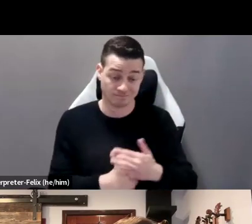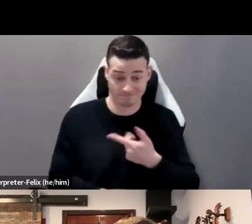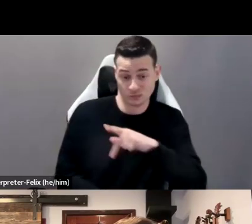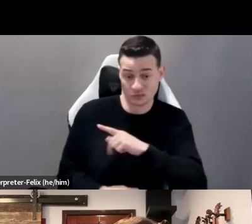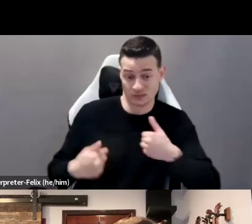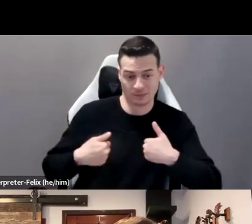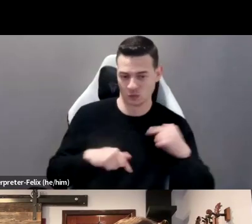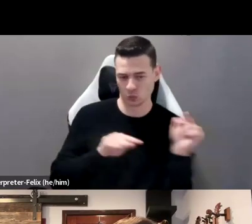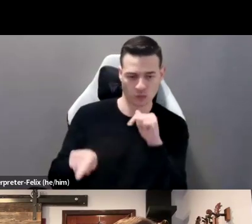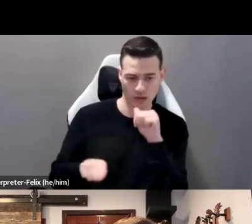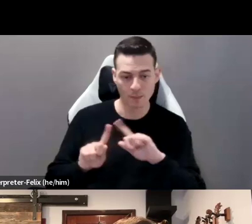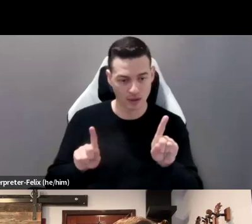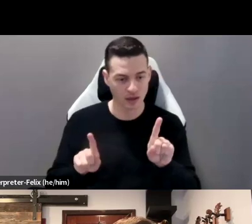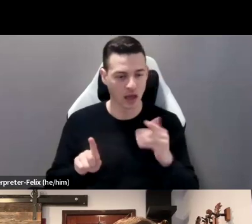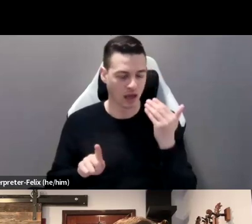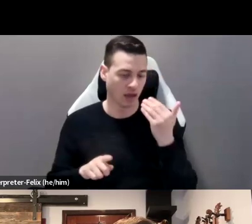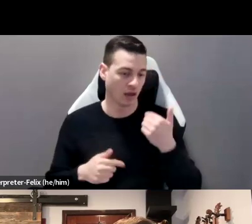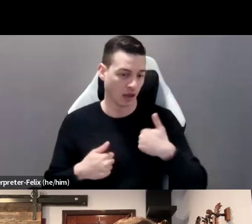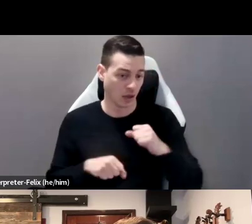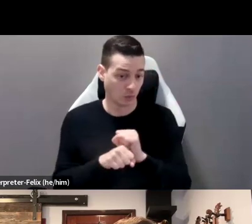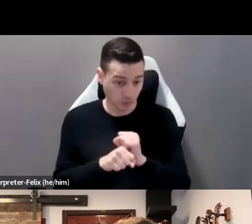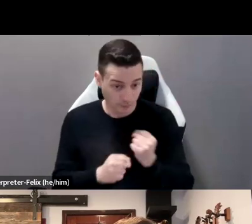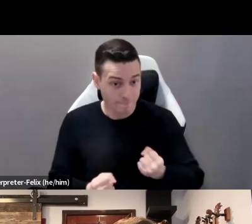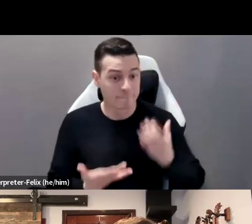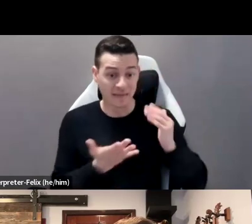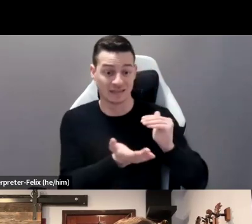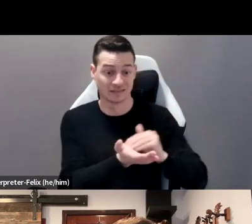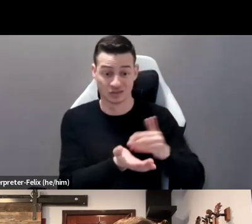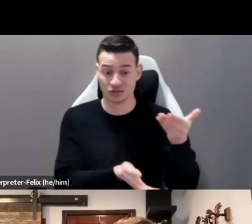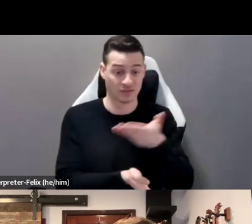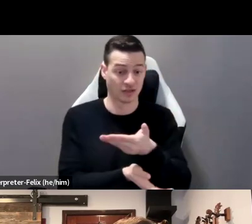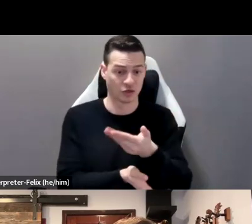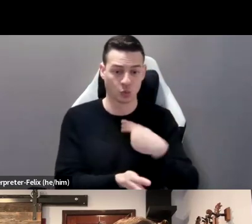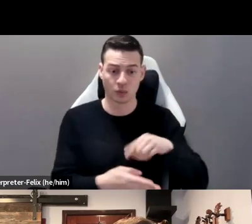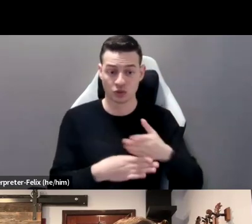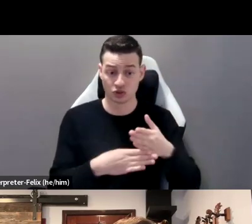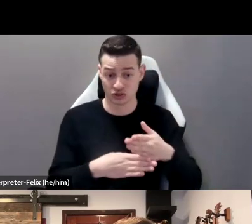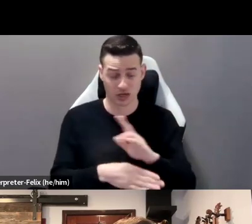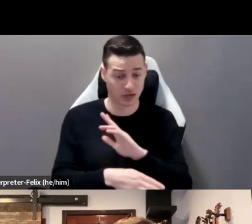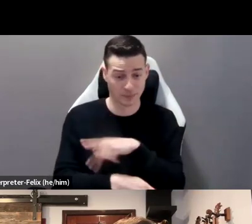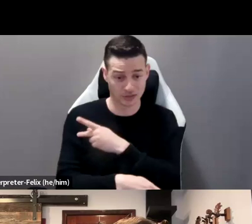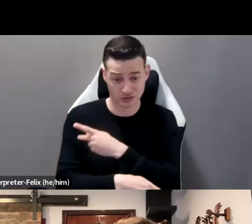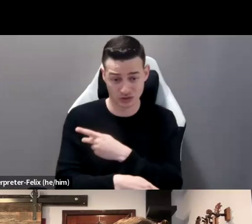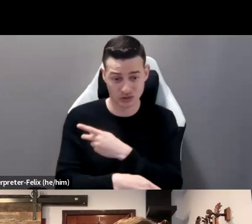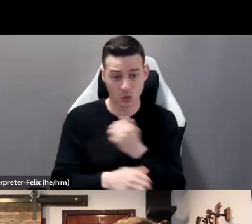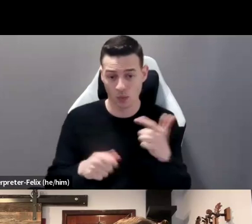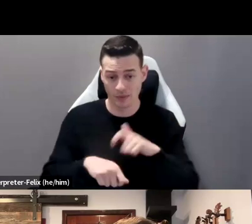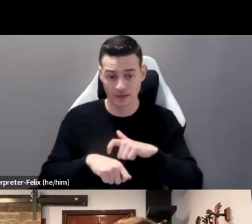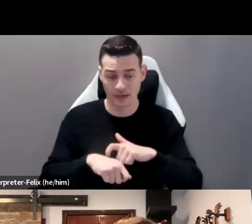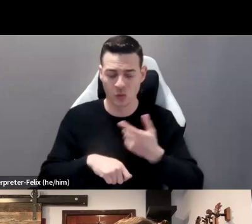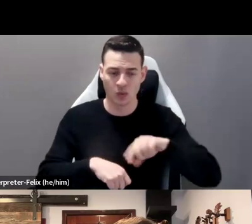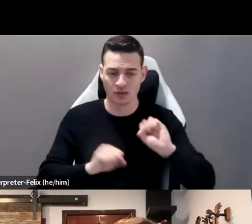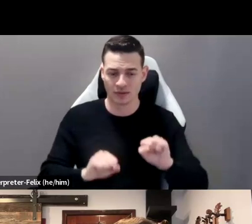Bellevue, but I work very, very closely with a lot of the providers there, and we share patients, and we are able to send each other kind